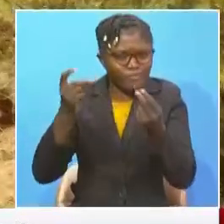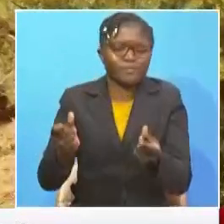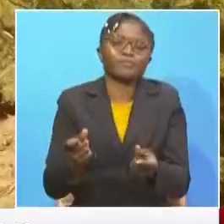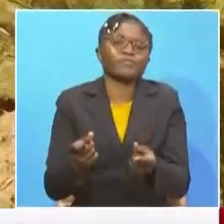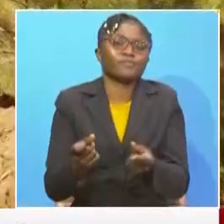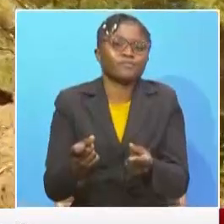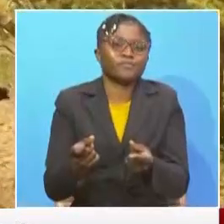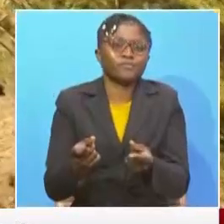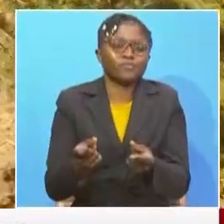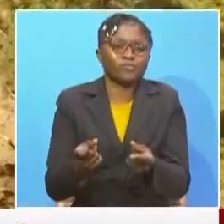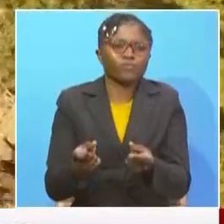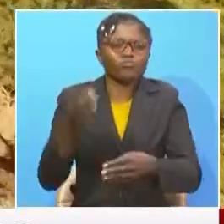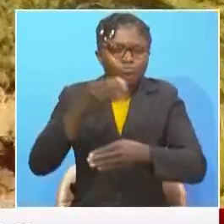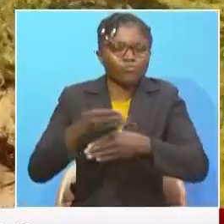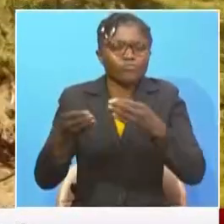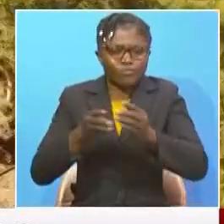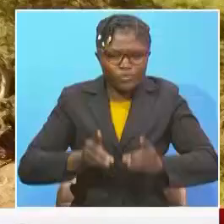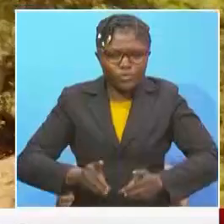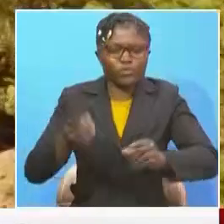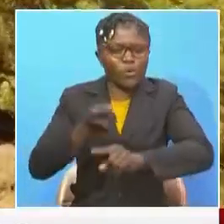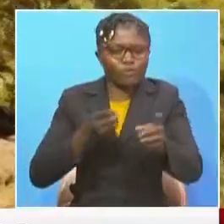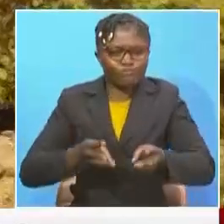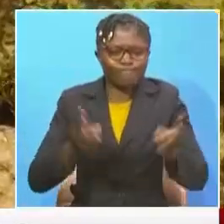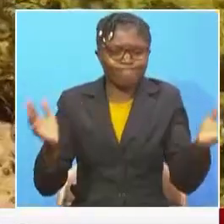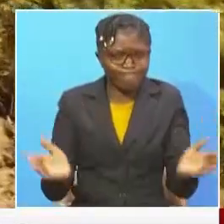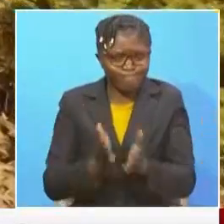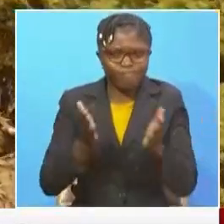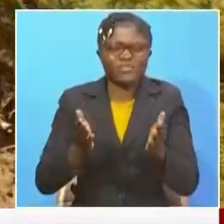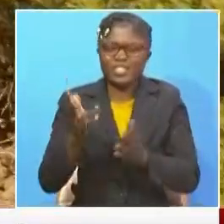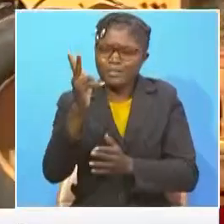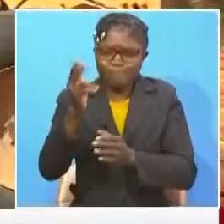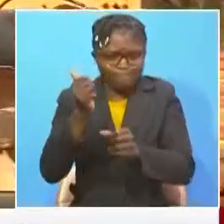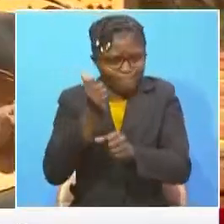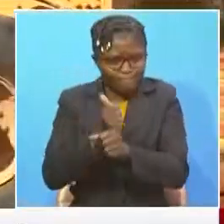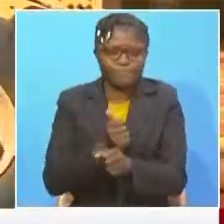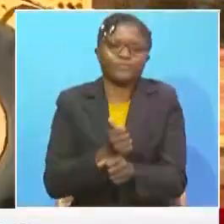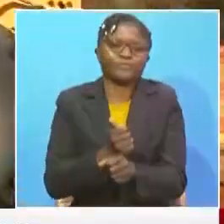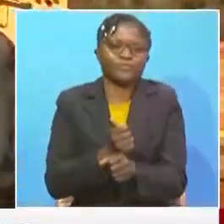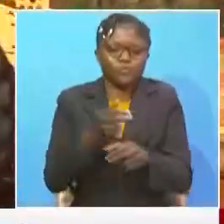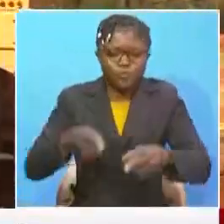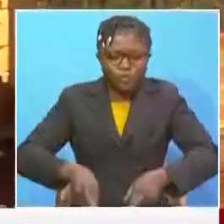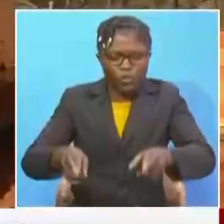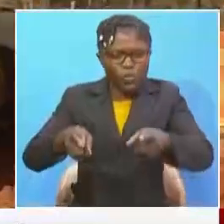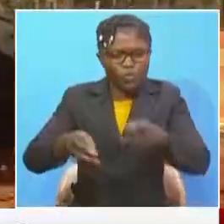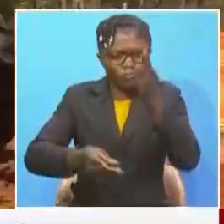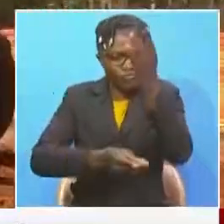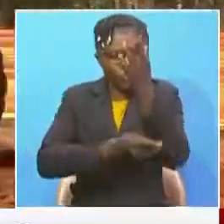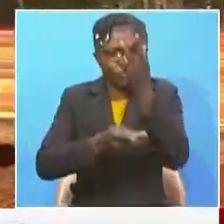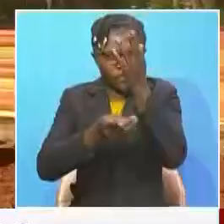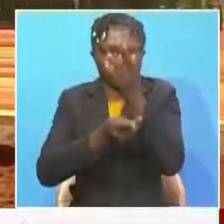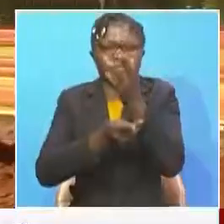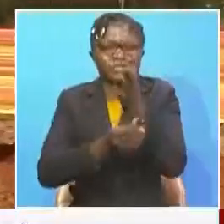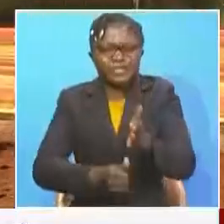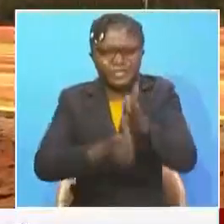significance upgraded into dual carriageway within 3 years. The Road Development Agency, RDA,